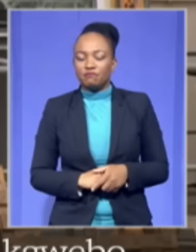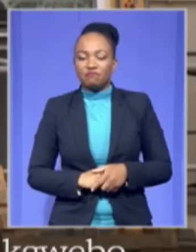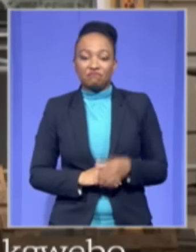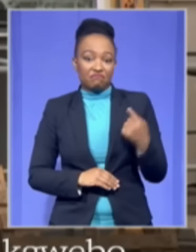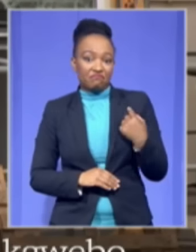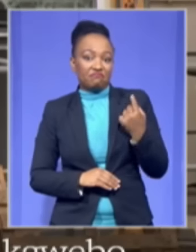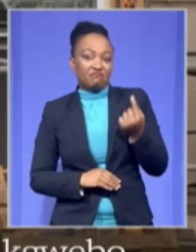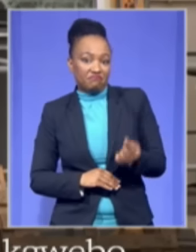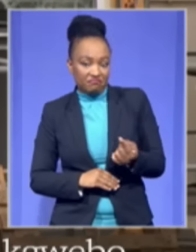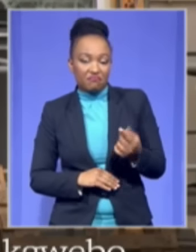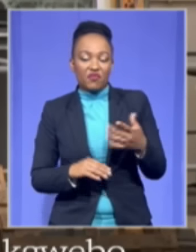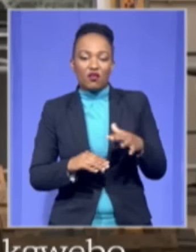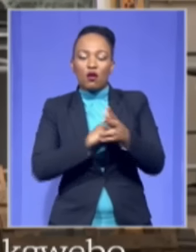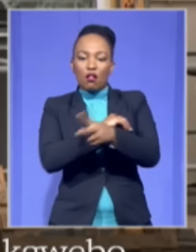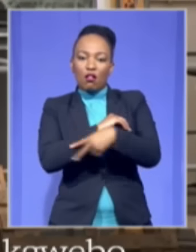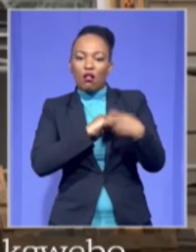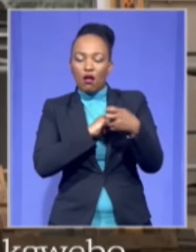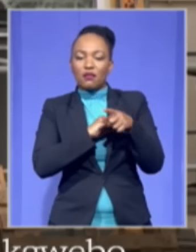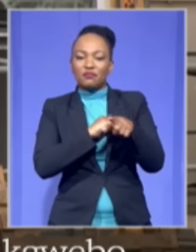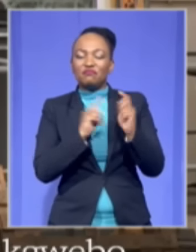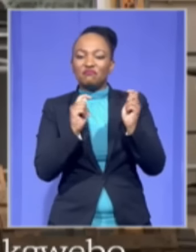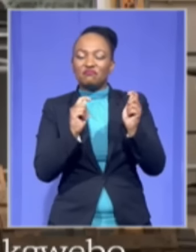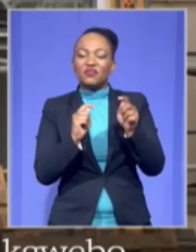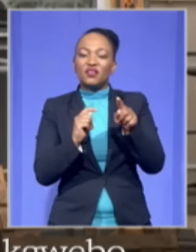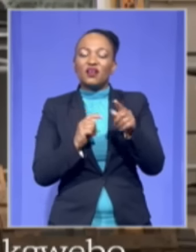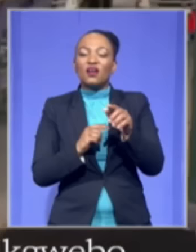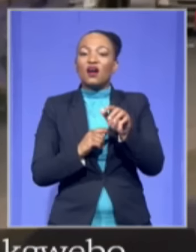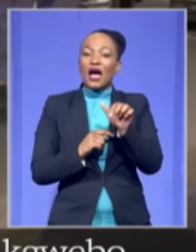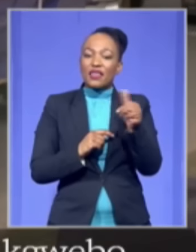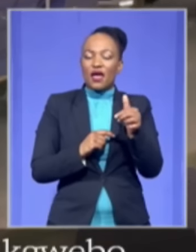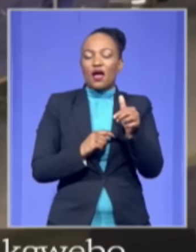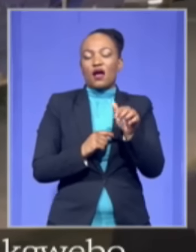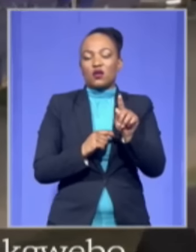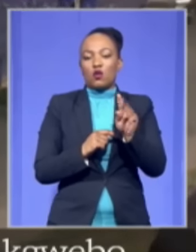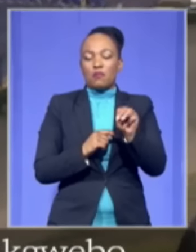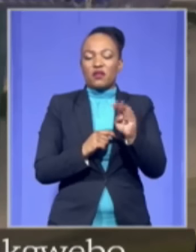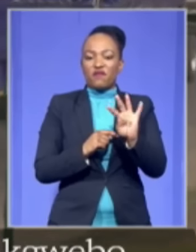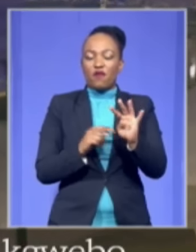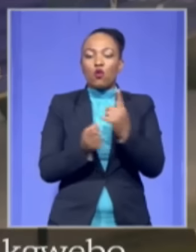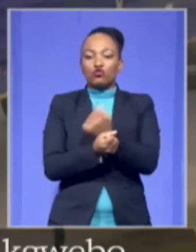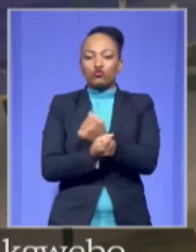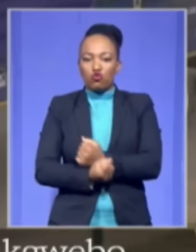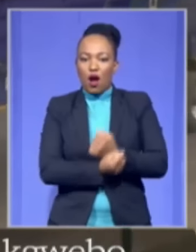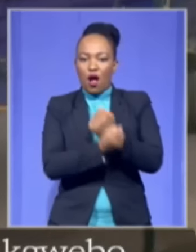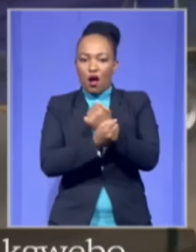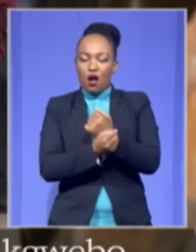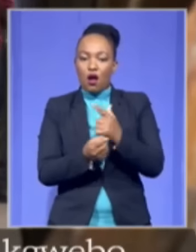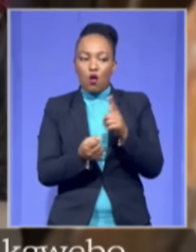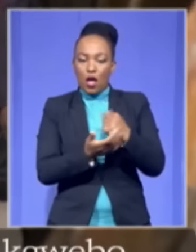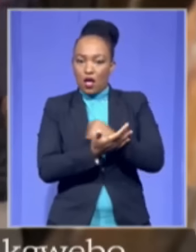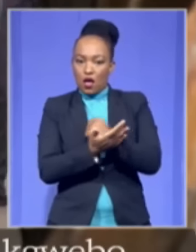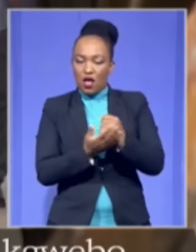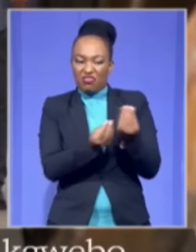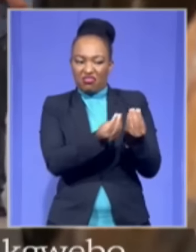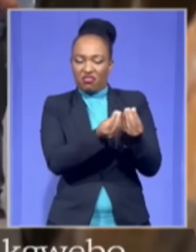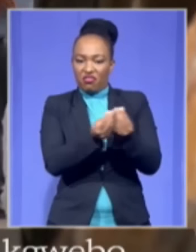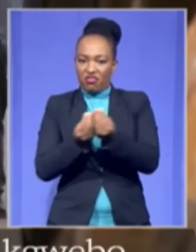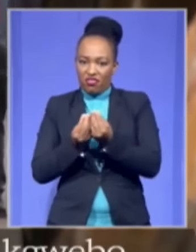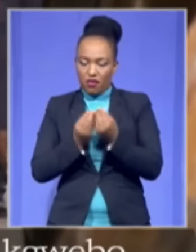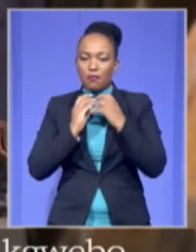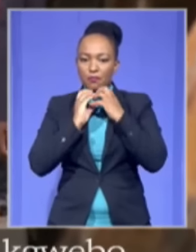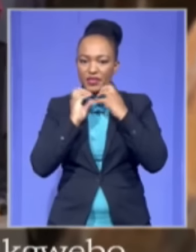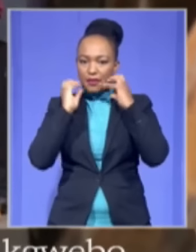ga dithoto kwa molelwaneng wa Resano Kashia le kilometer 4 kwa ditraka le dithoto di kwadisiwang gone, batlhankela ba